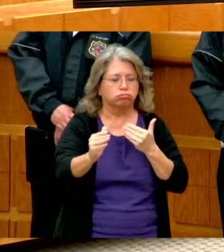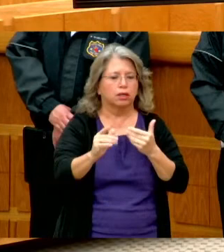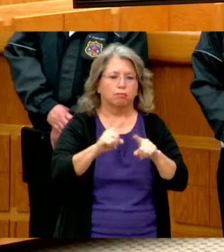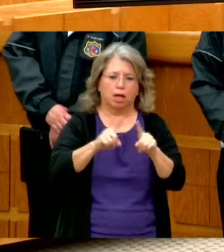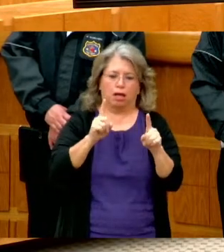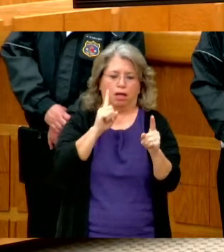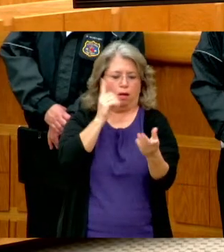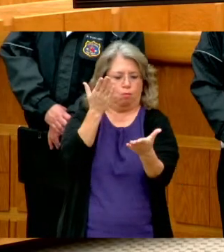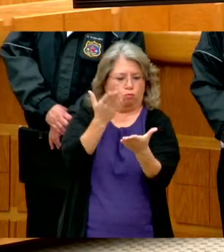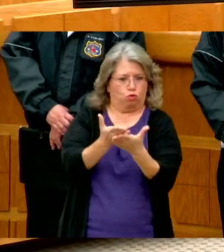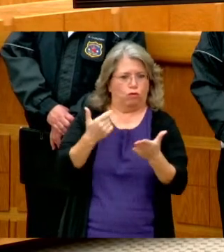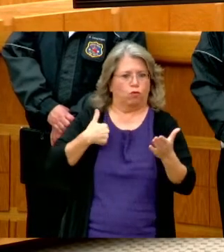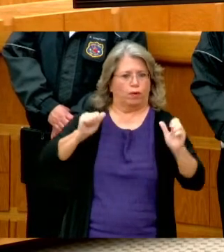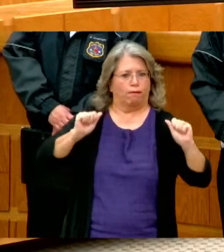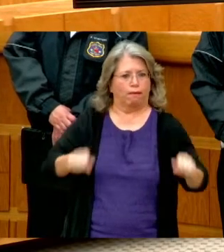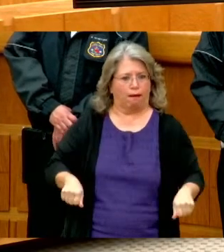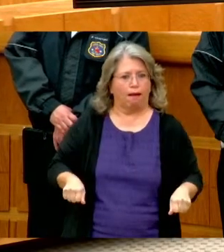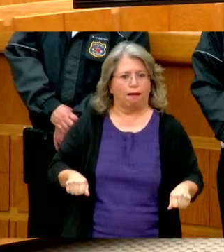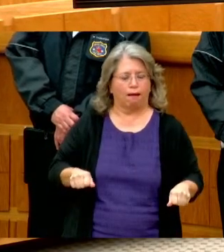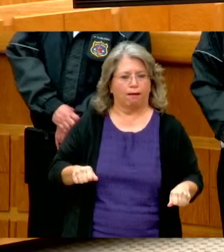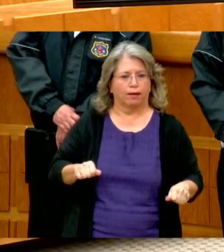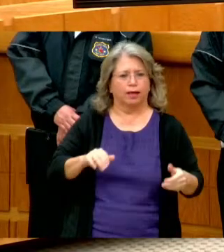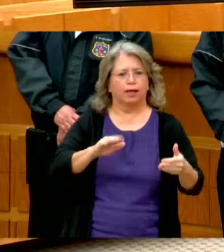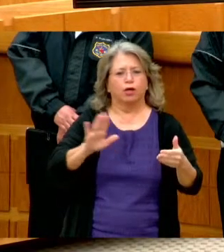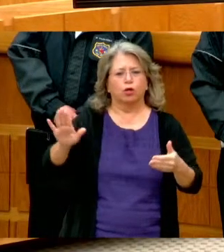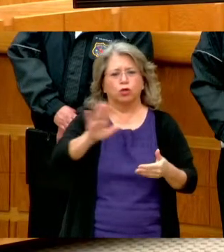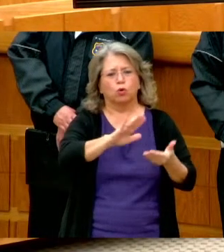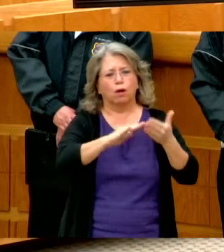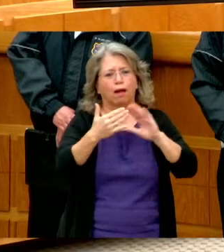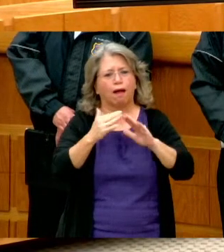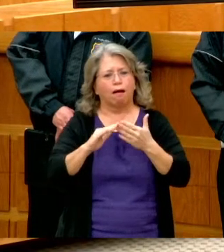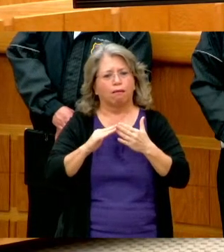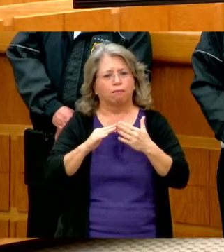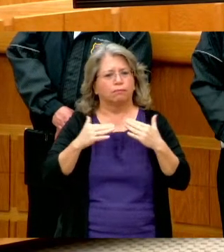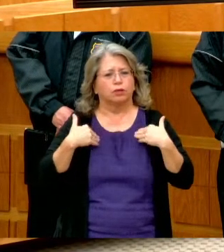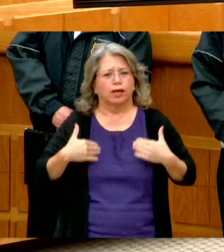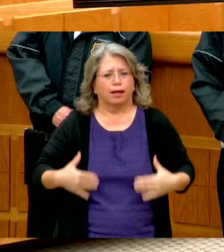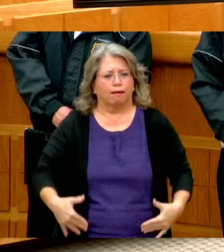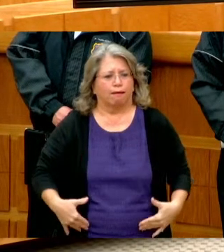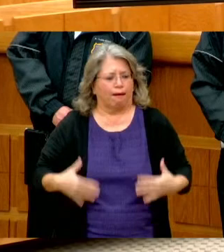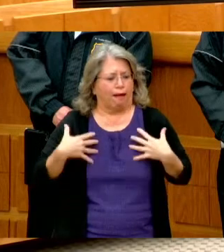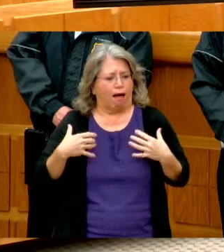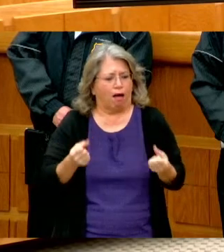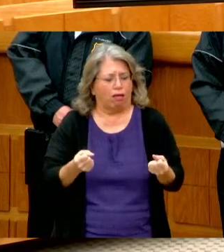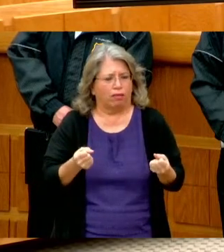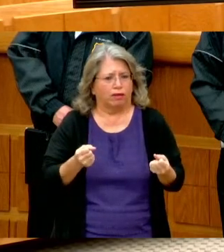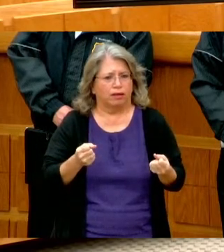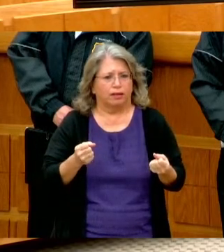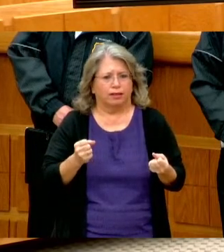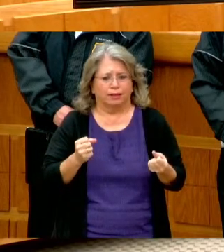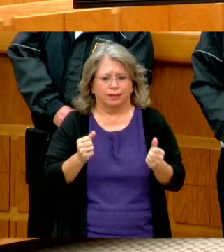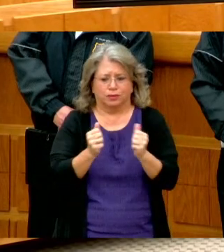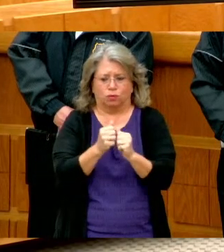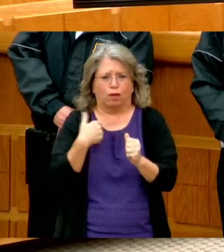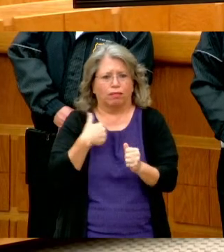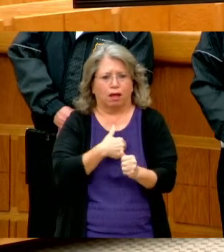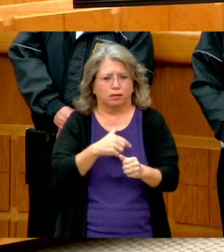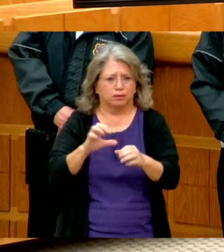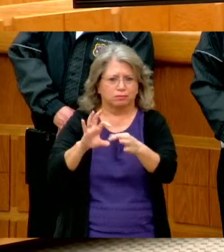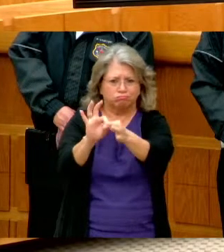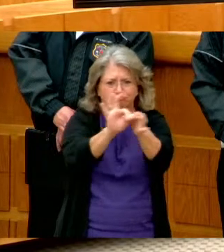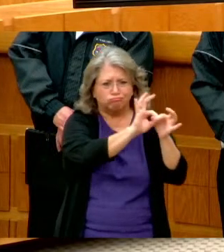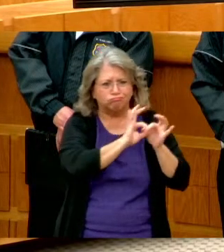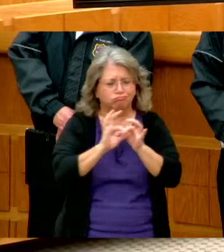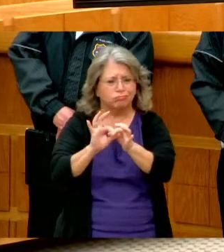health is in our hands collectively. Please do your part. Please join me in our New Year's resolution to